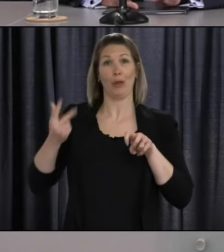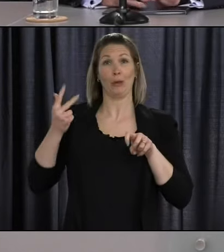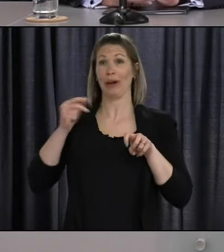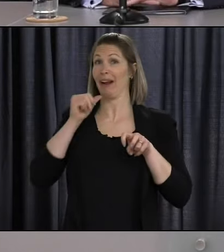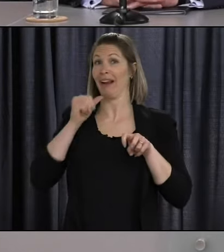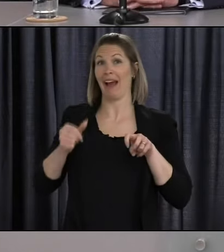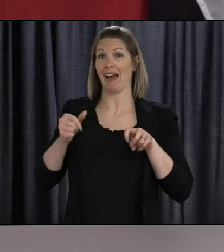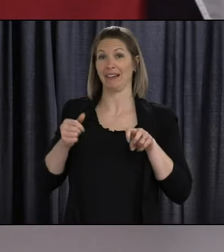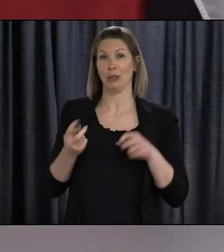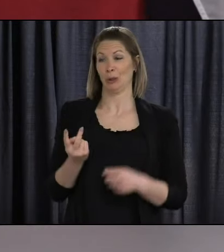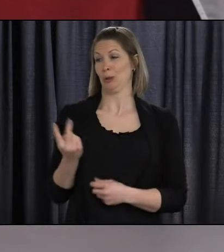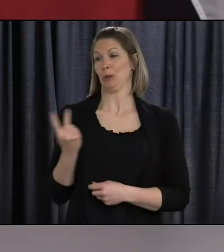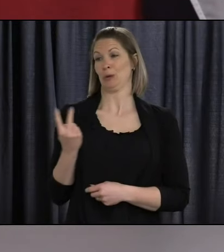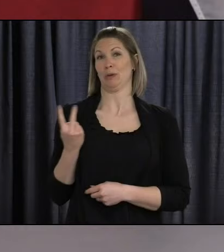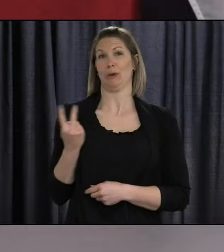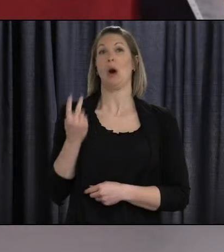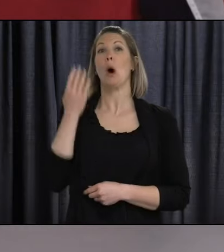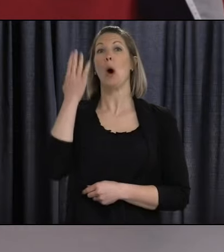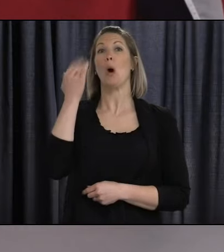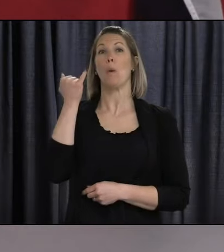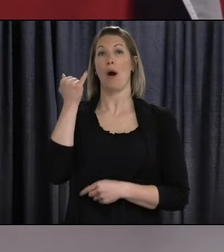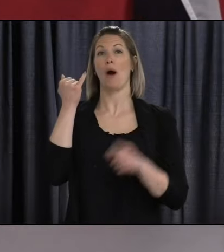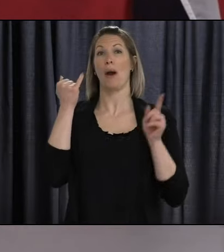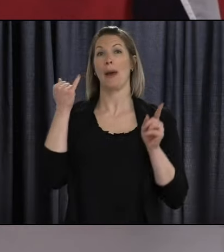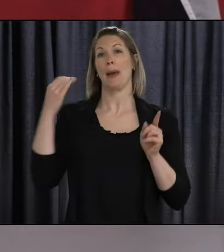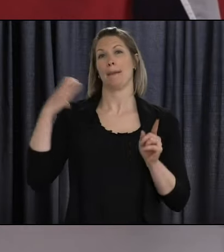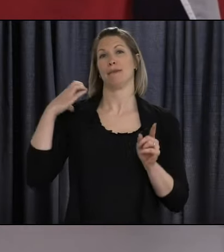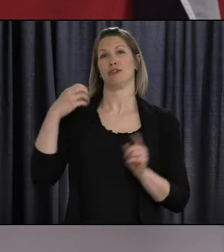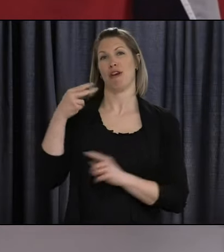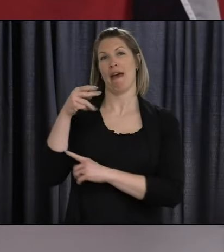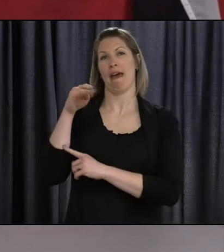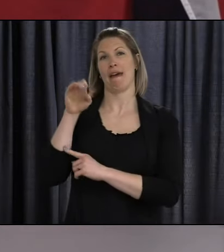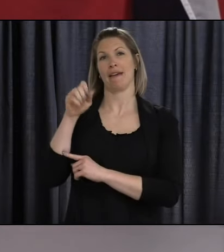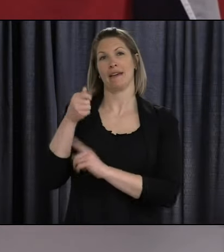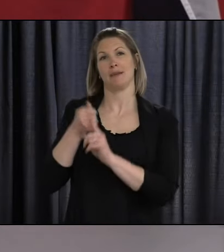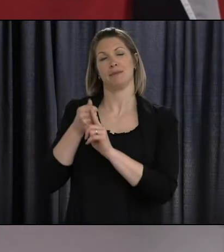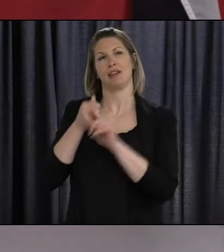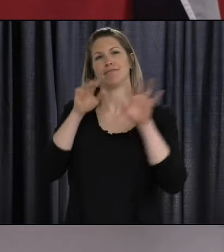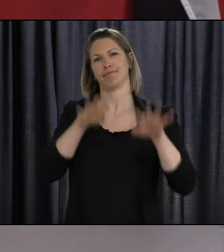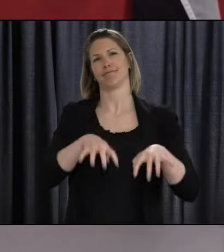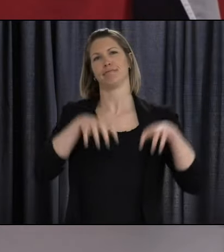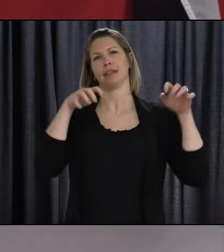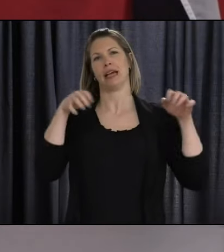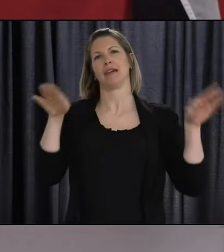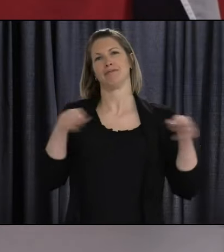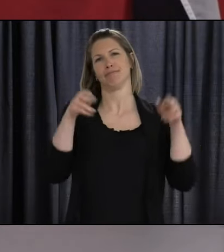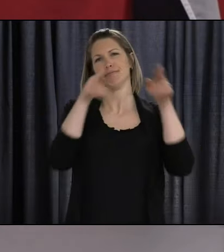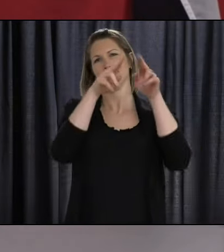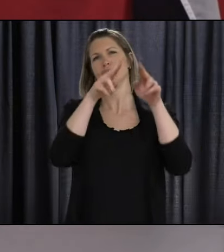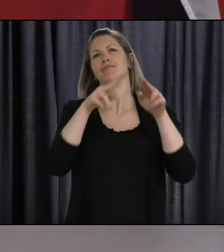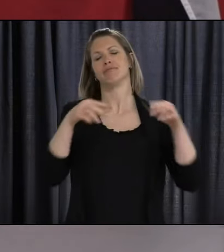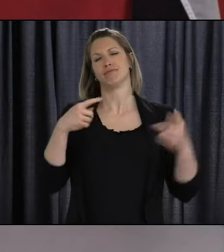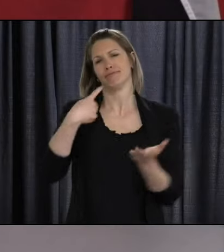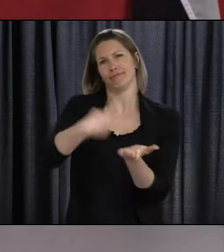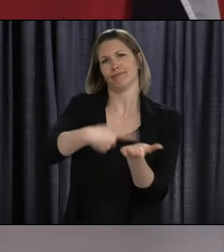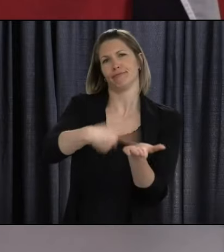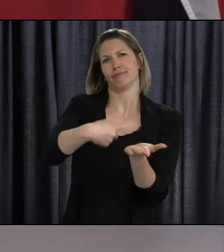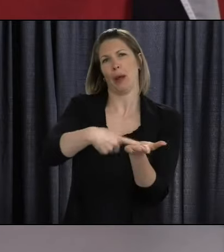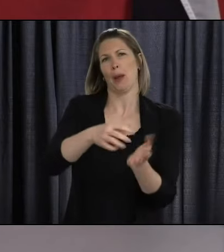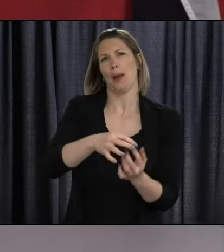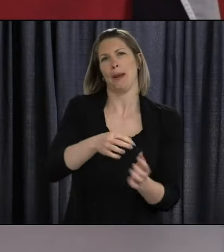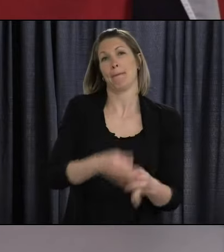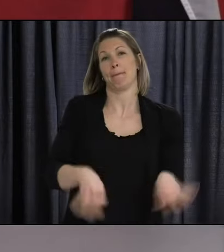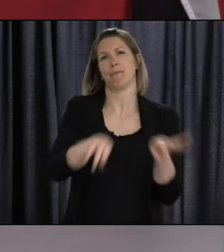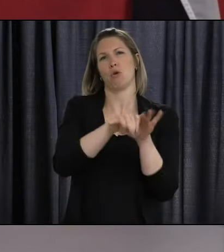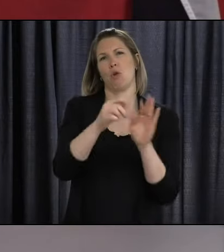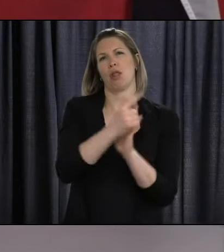Assembly is sitting today. And Minister Hagee is in the House of Assembly today to deal with some important